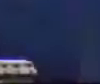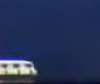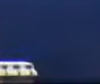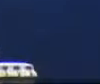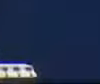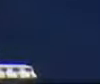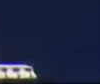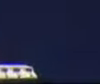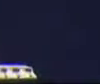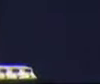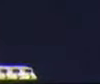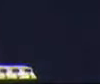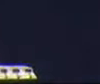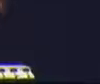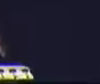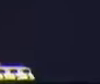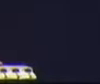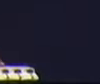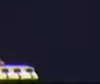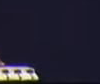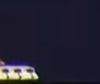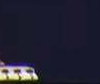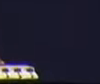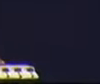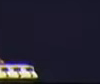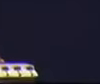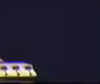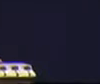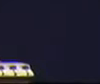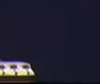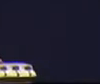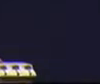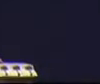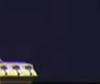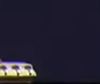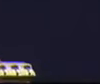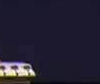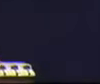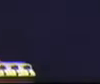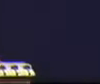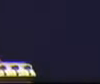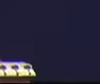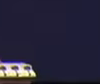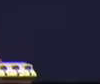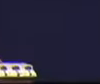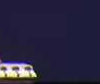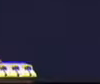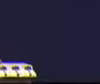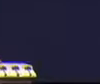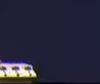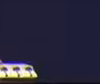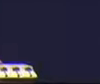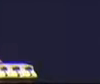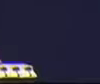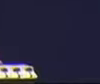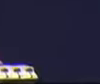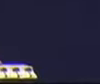Can we lift our hands to heaven and bless the King of Kings and the Lord of Lords?